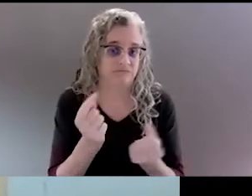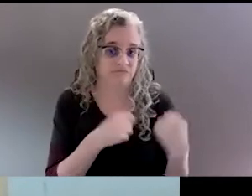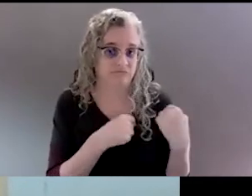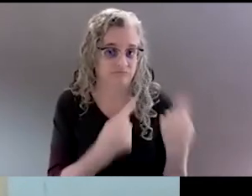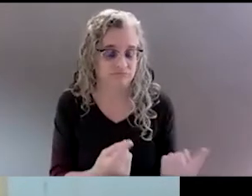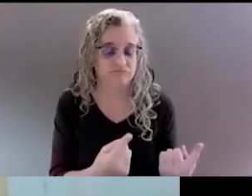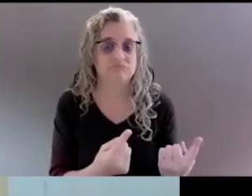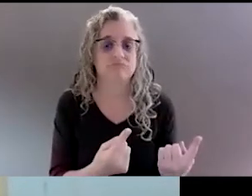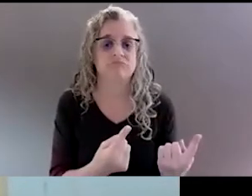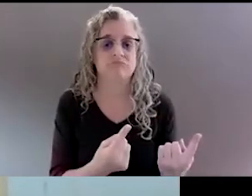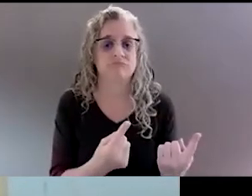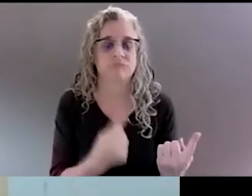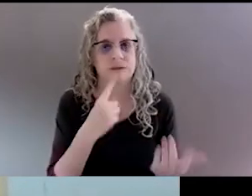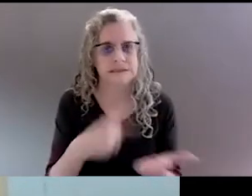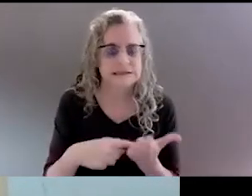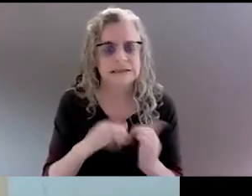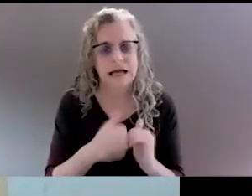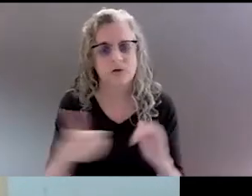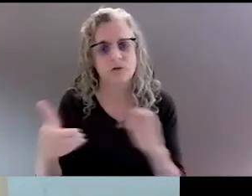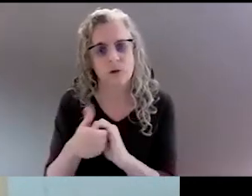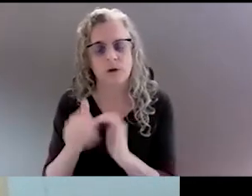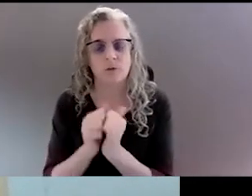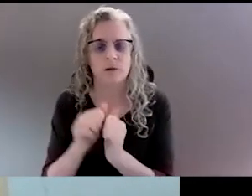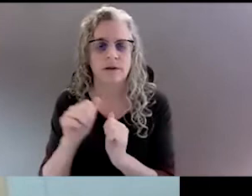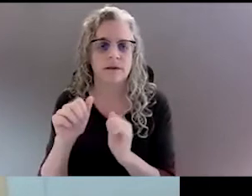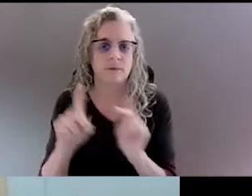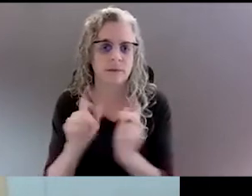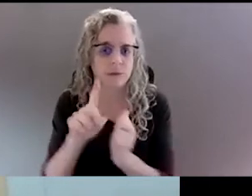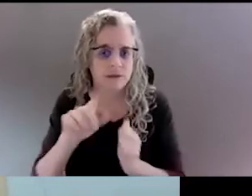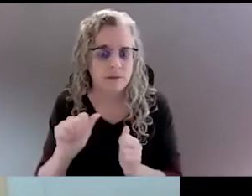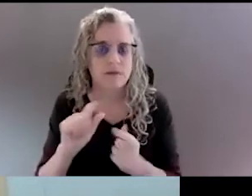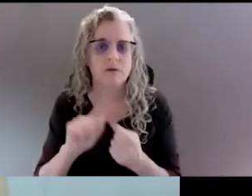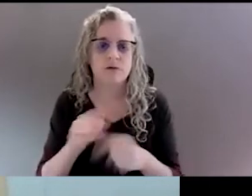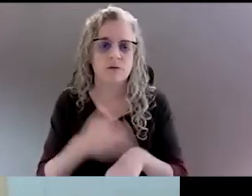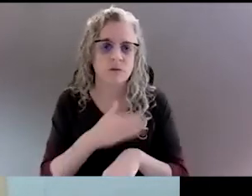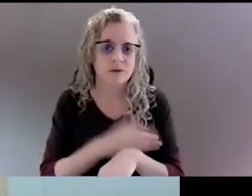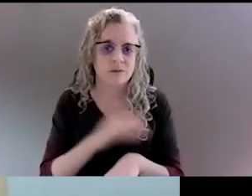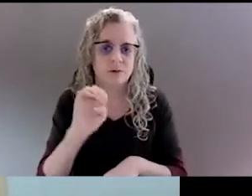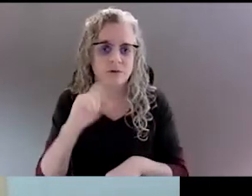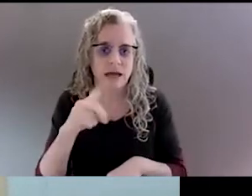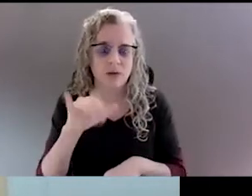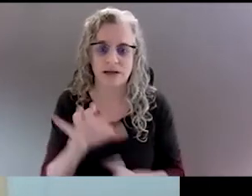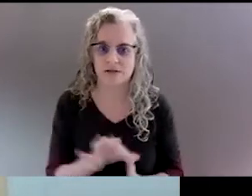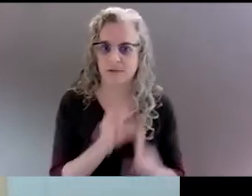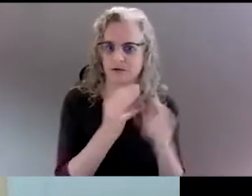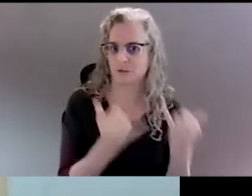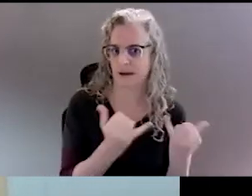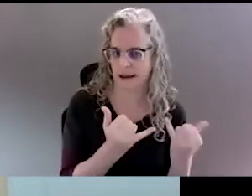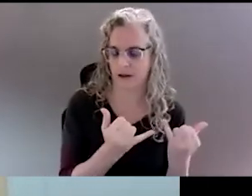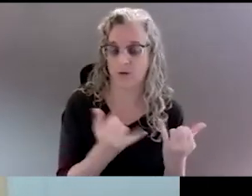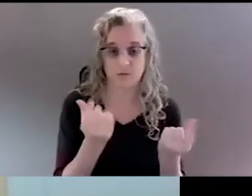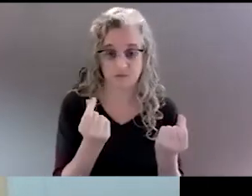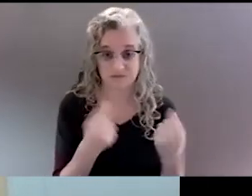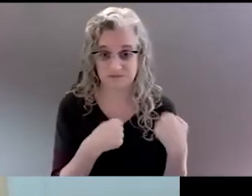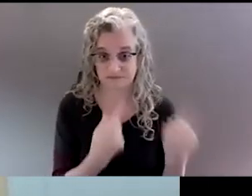partner with people with disabilities to improve equity in this particular time, is working to ensure that